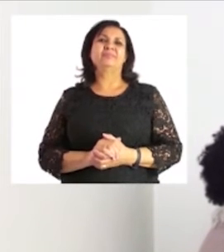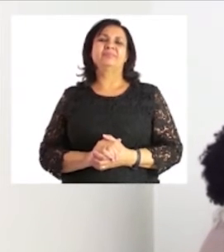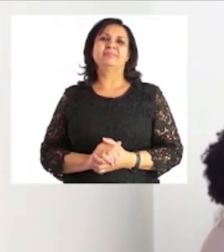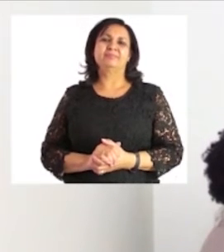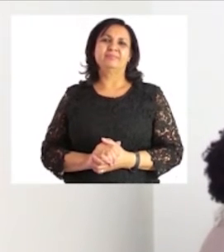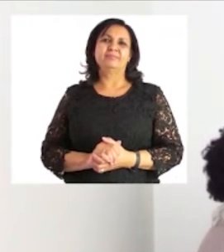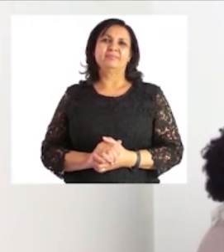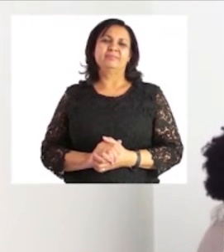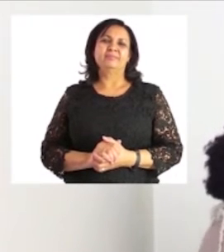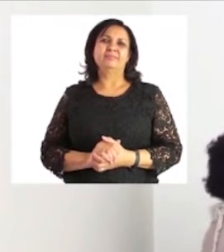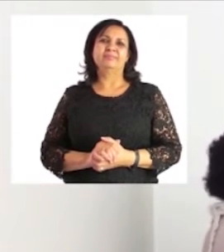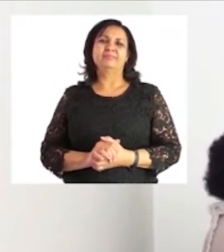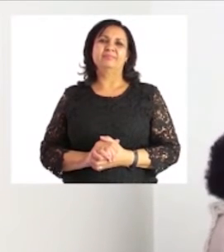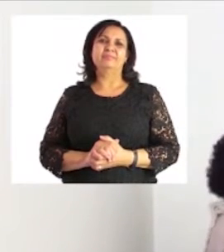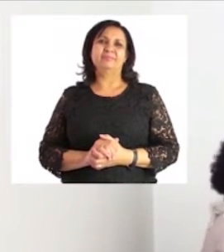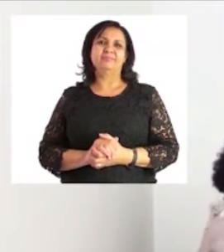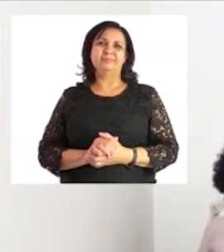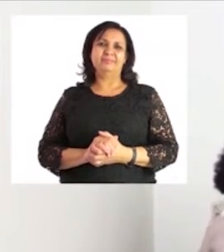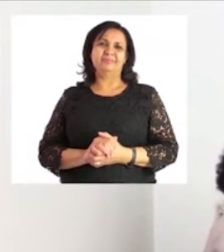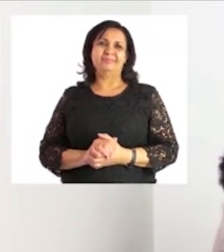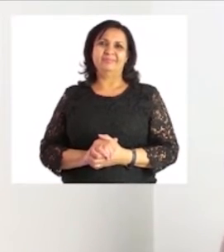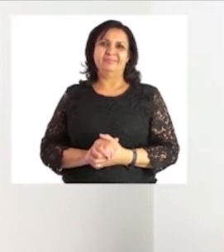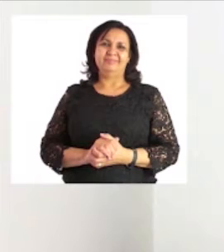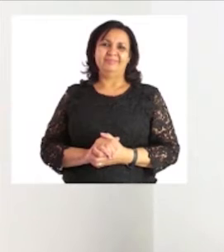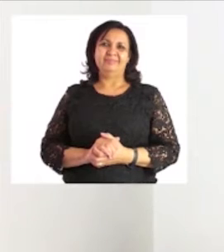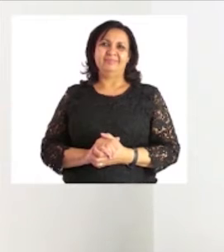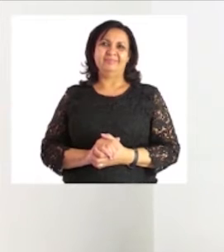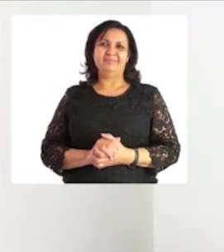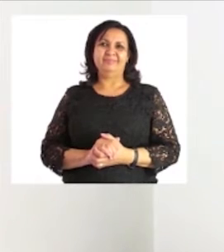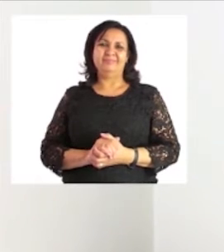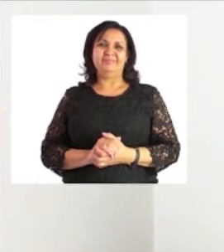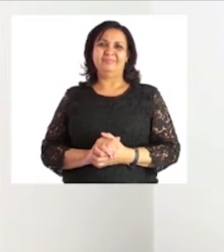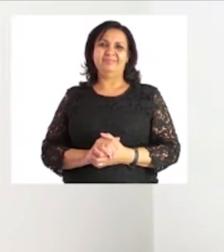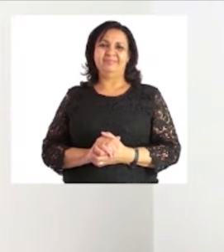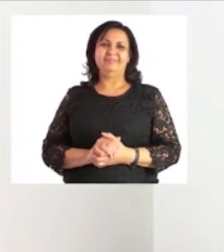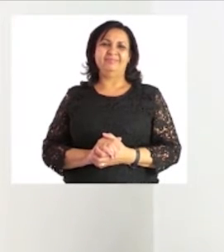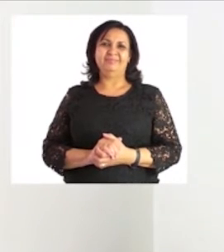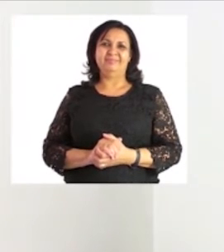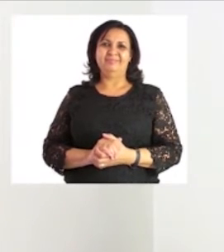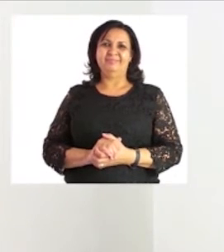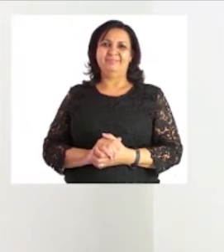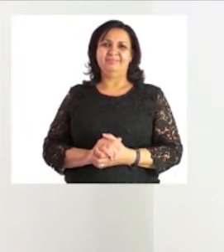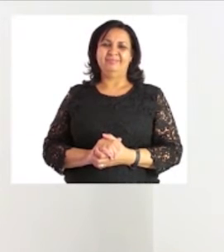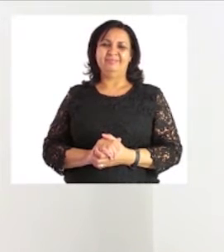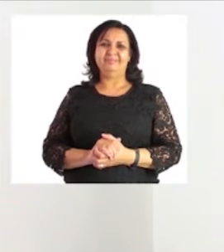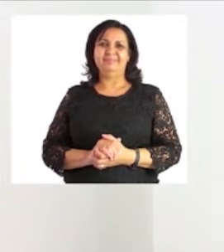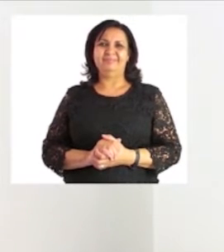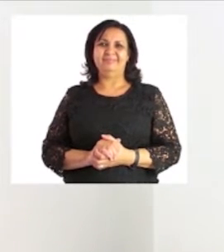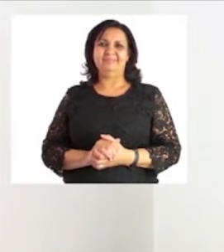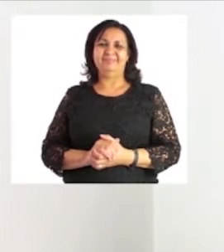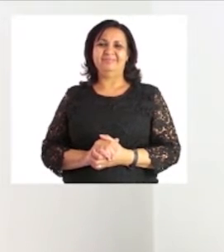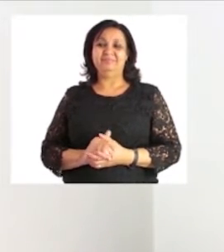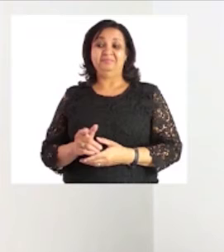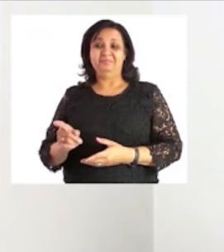a line there. Yes, you can practice because practice makes perfect. And we're going to ask